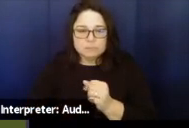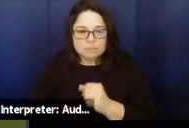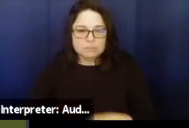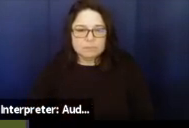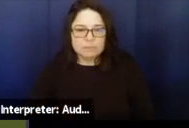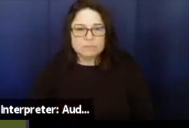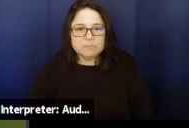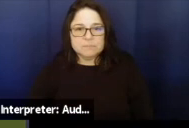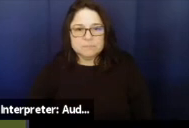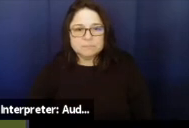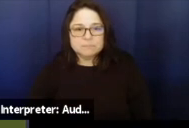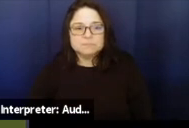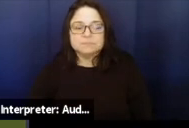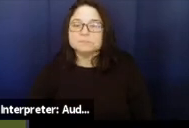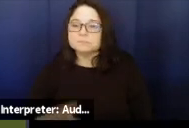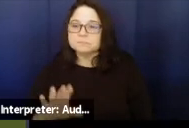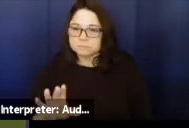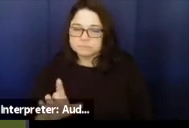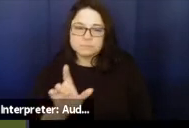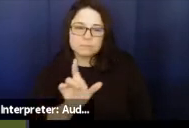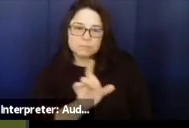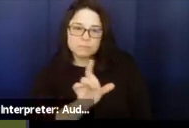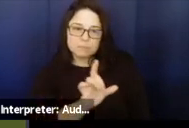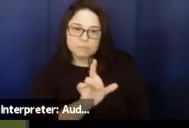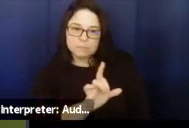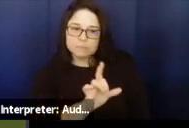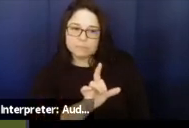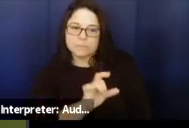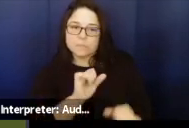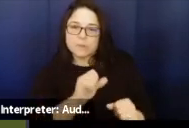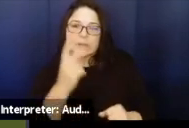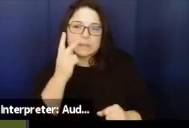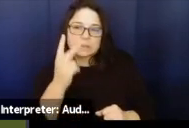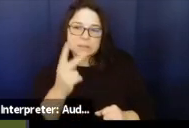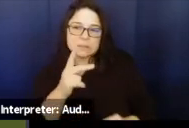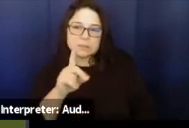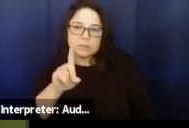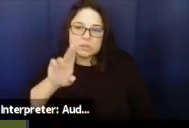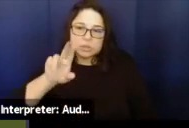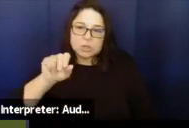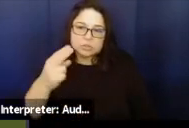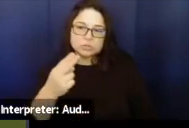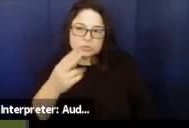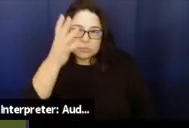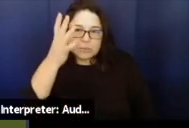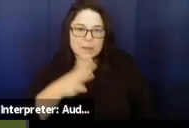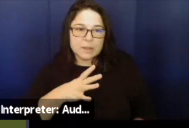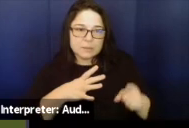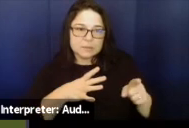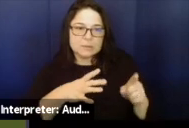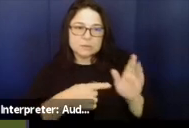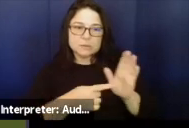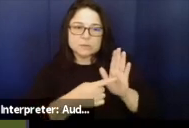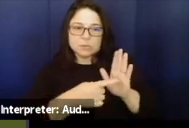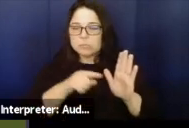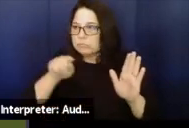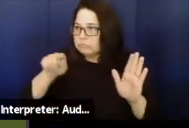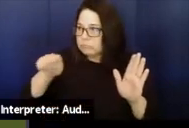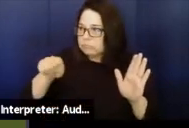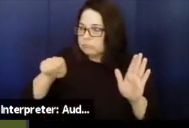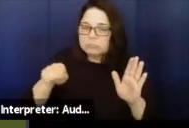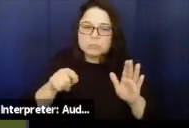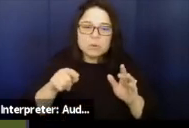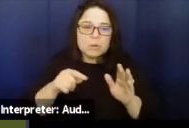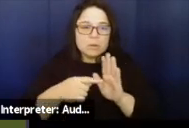if we begin on the left over here, we see a Dutchman pointing to the Treaty of Westminster that had been attached to